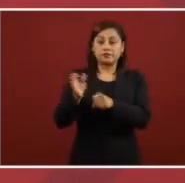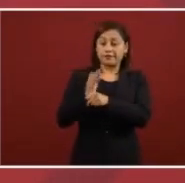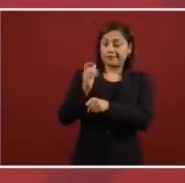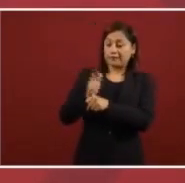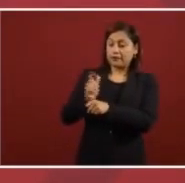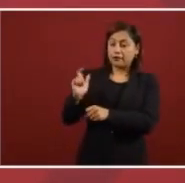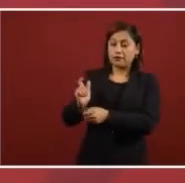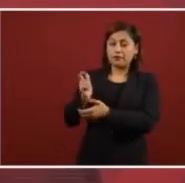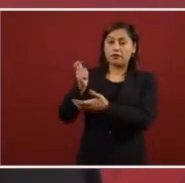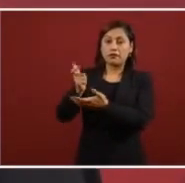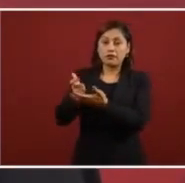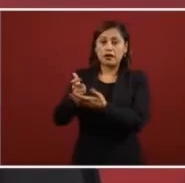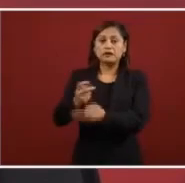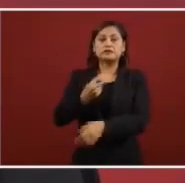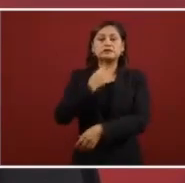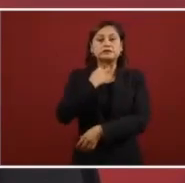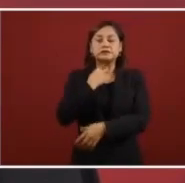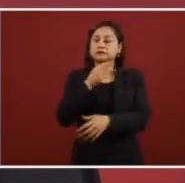not enough,